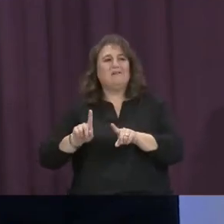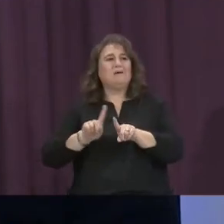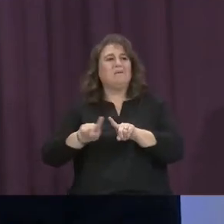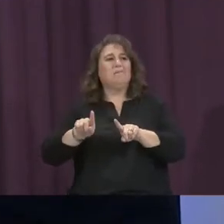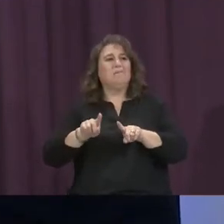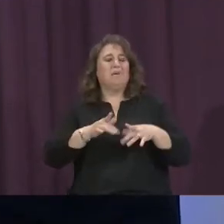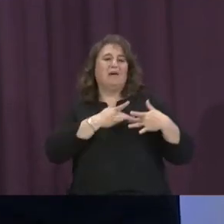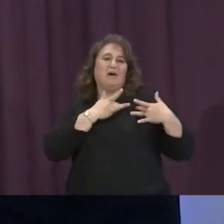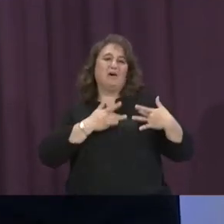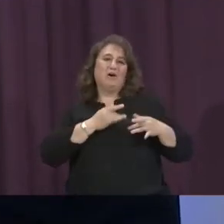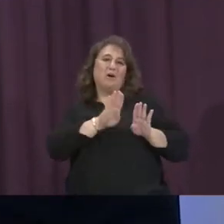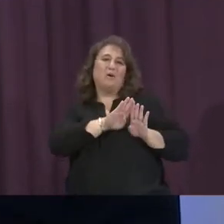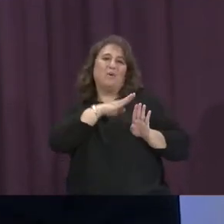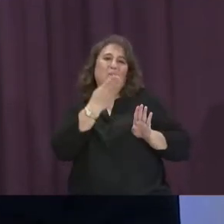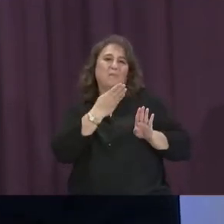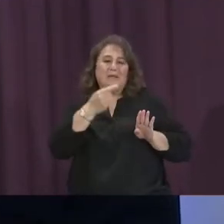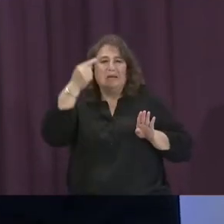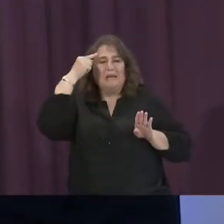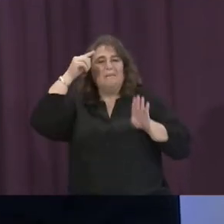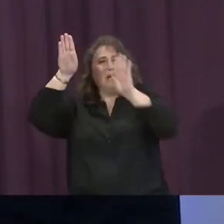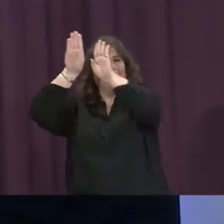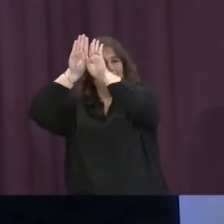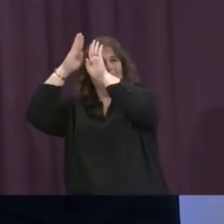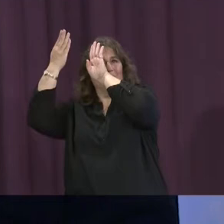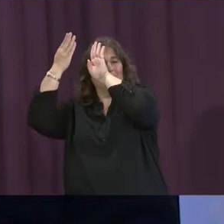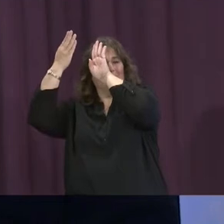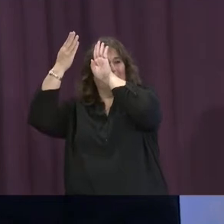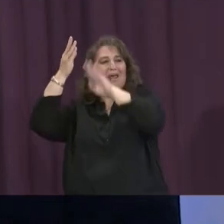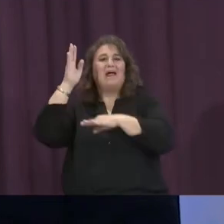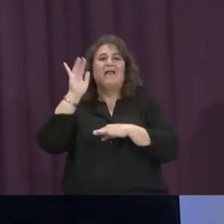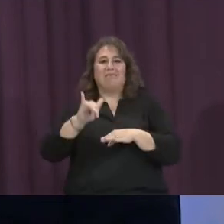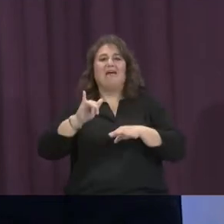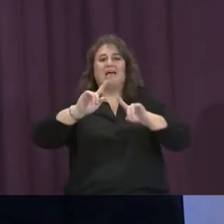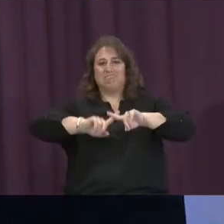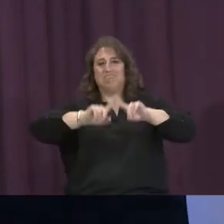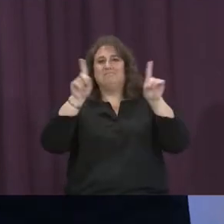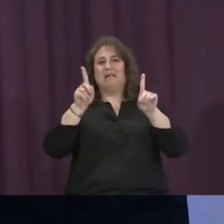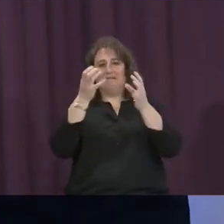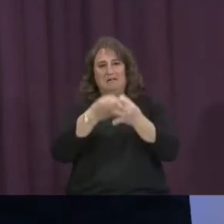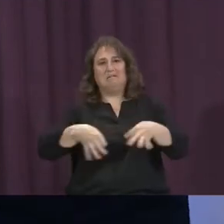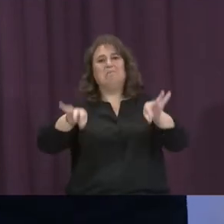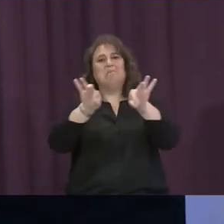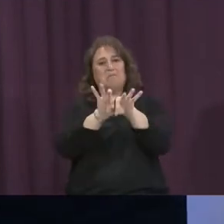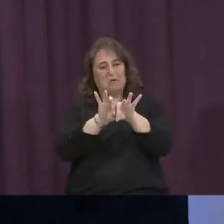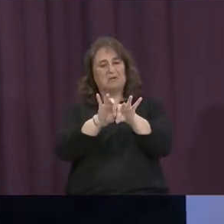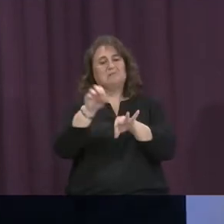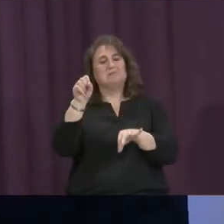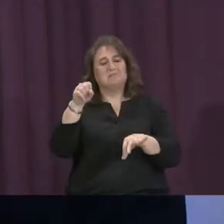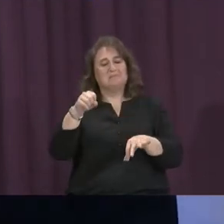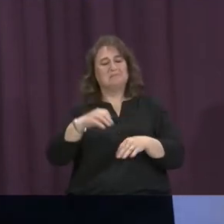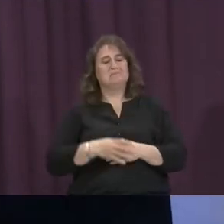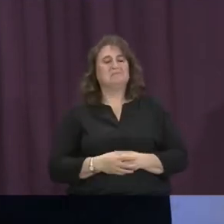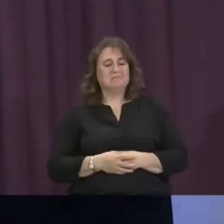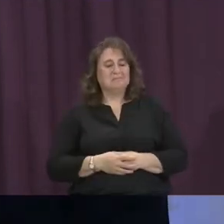open heart and an open mind to, to them that, that, that's what makes the difference. That's right. Yeah.